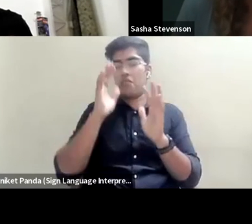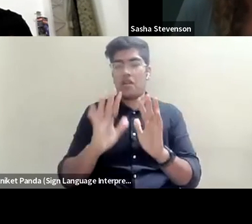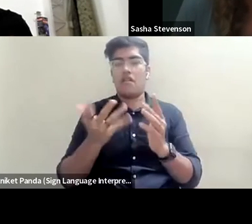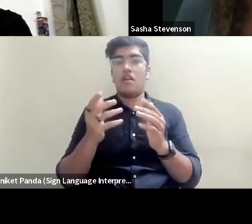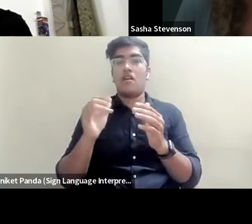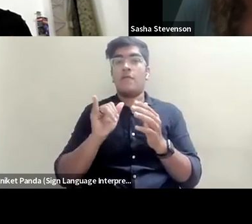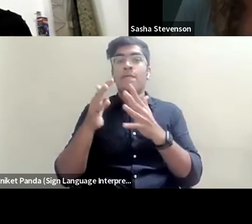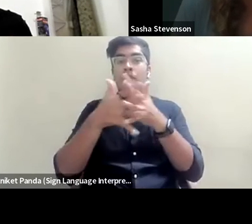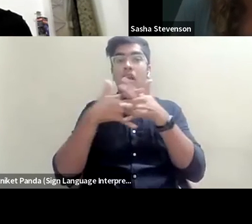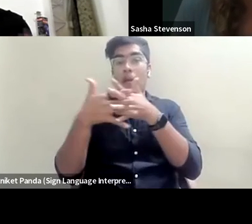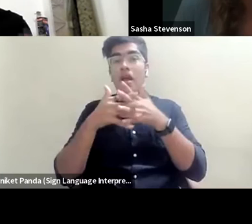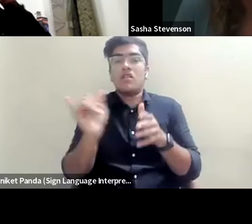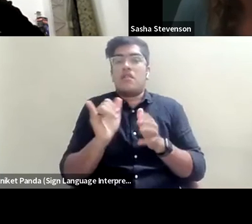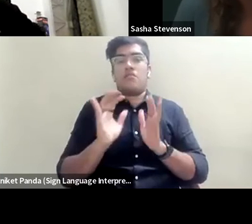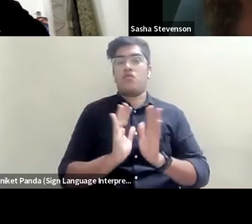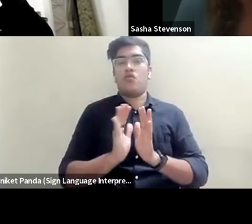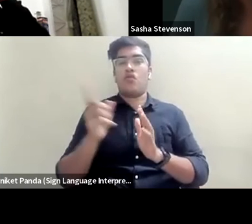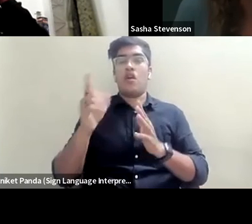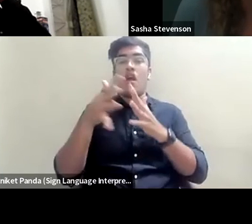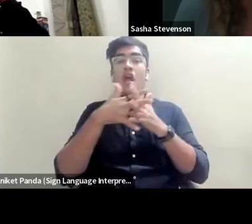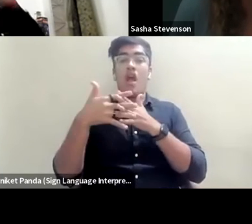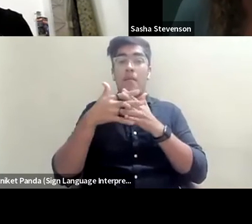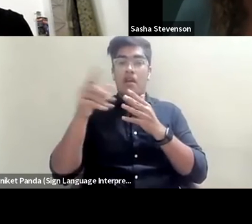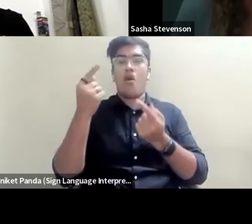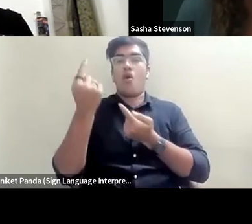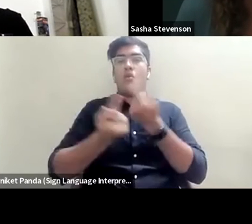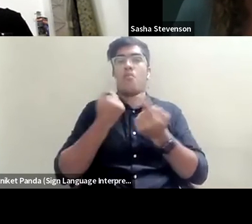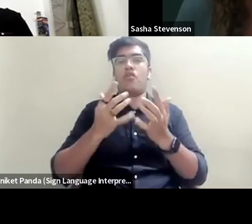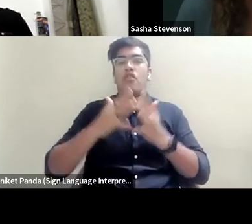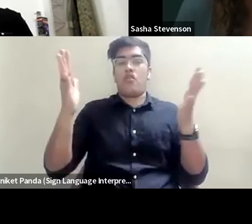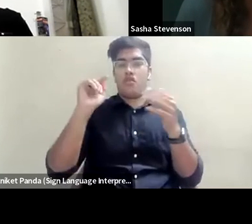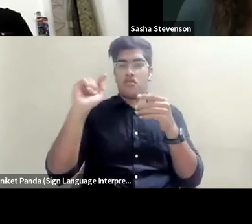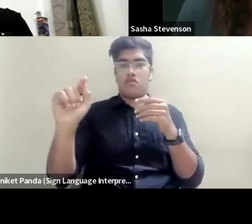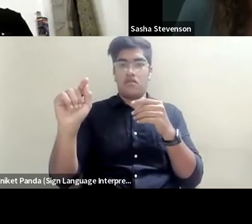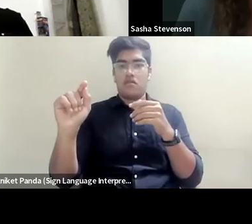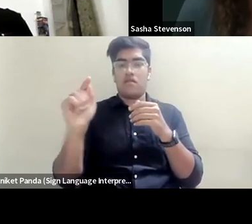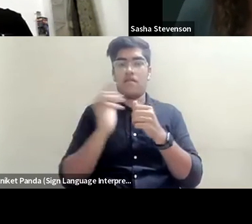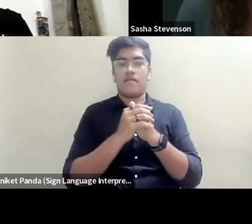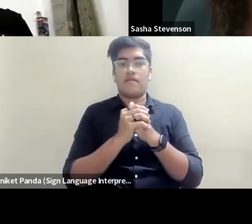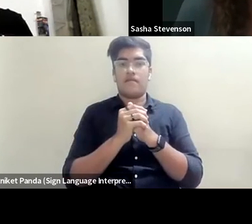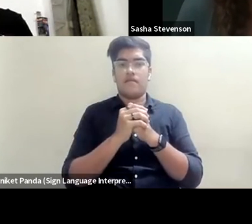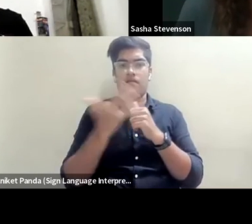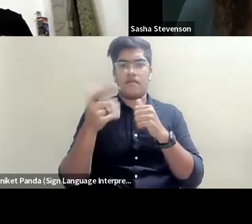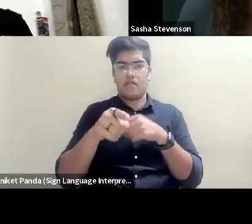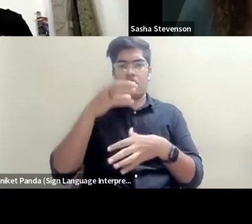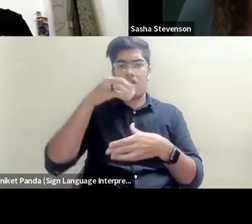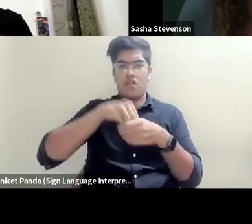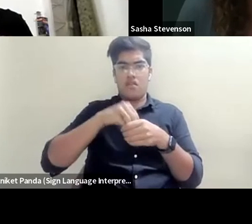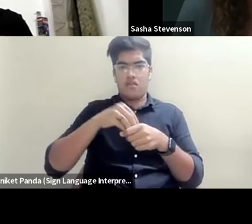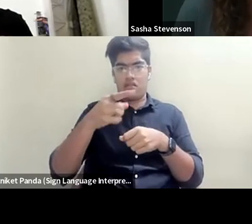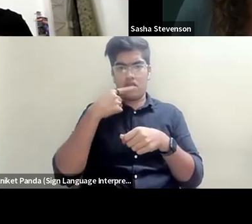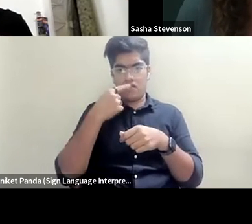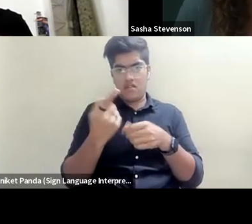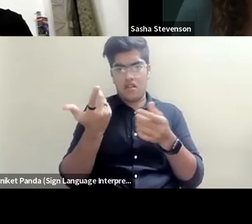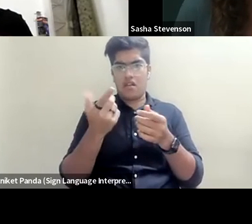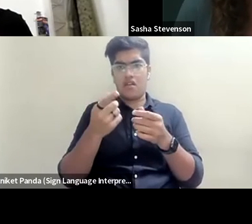a very, it's not a politically determined appointment. Is it very inclusive, would you say, to sort of Prashant's question, would you say that people